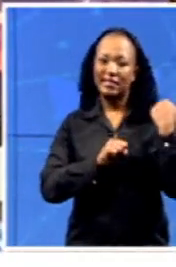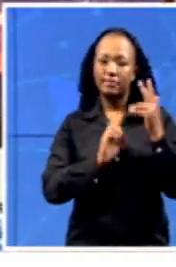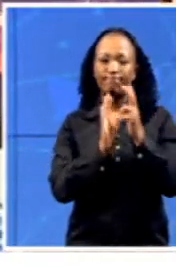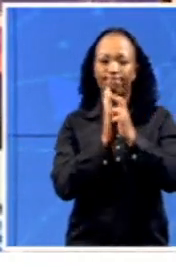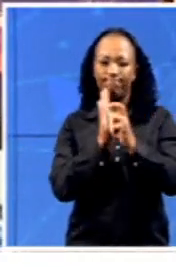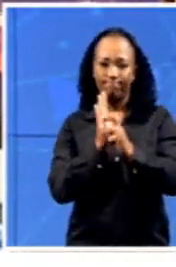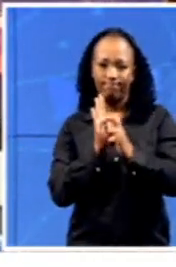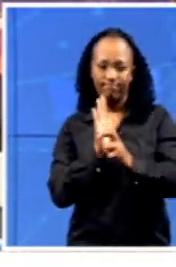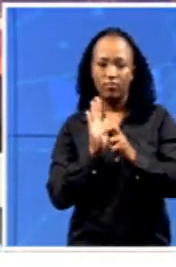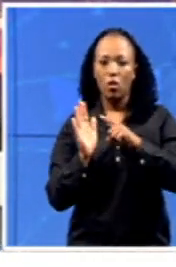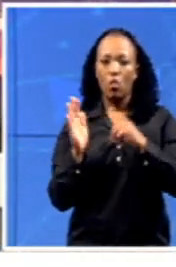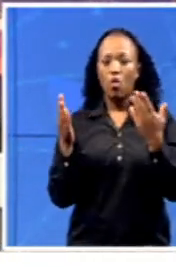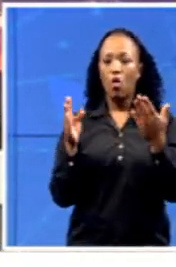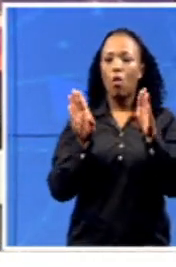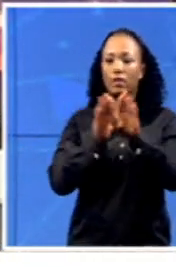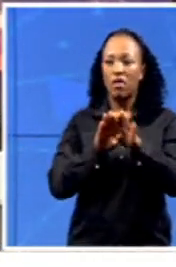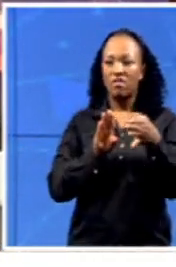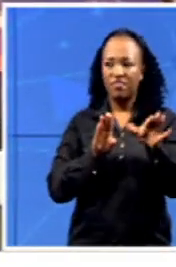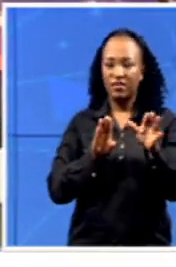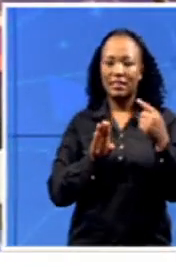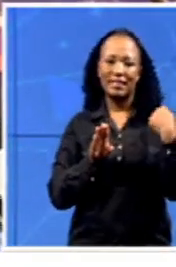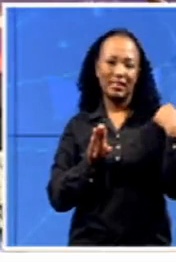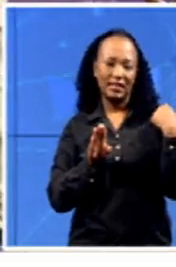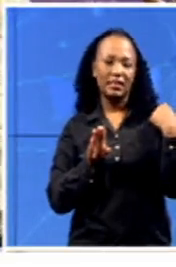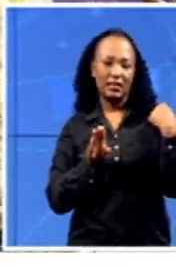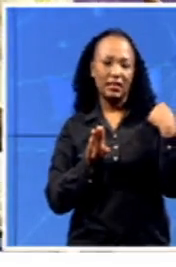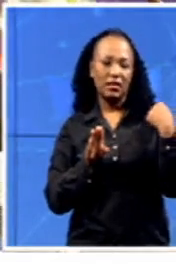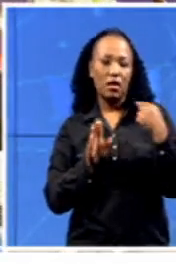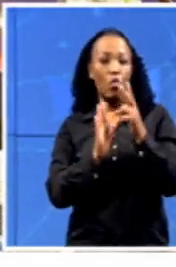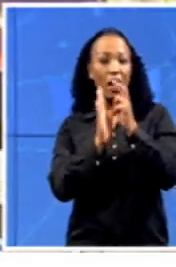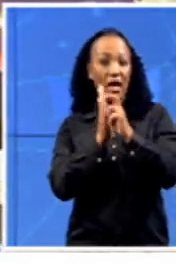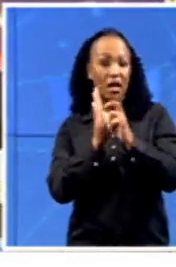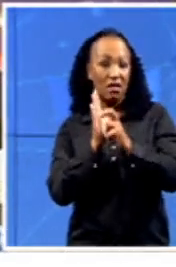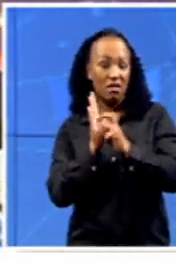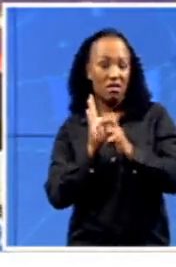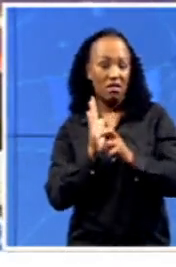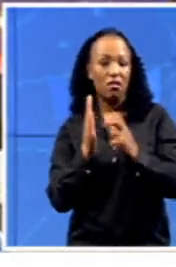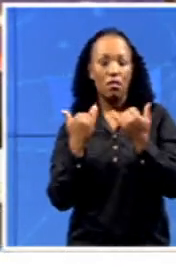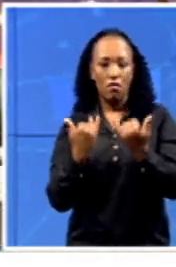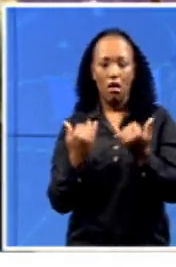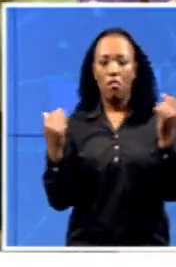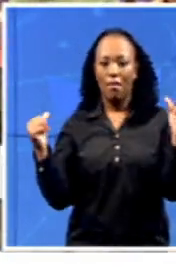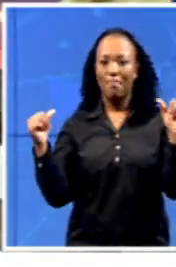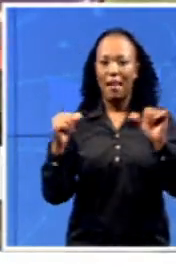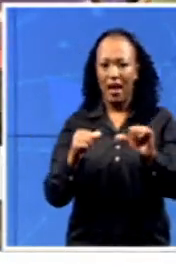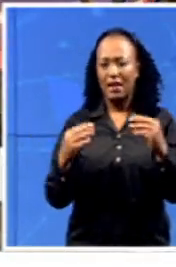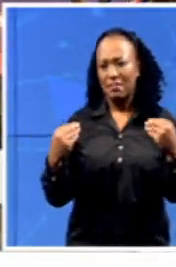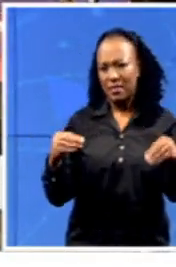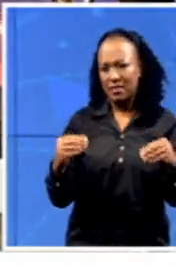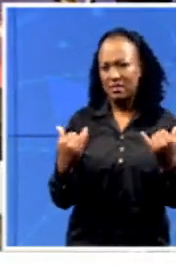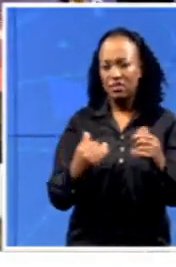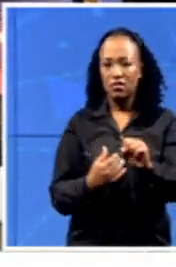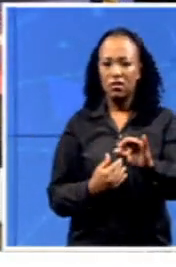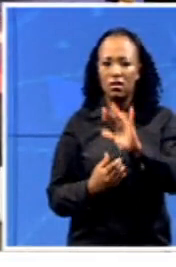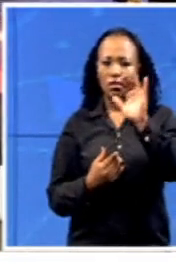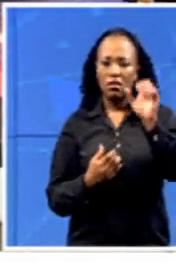regulations and lockdown. But since that the regulations have been eased, they are back to business, and South Africa